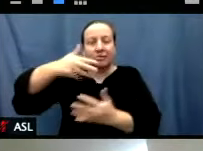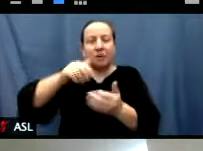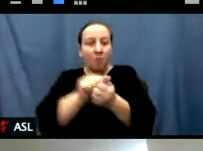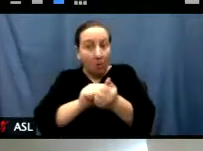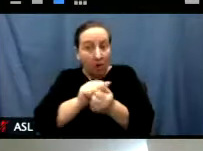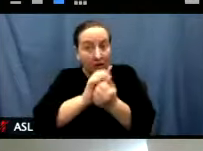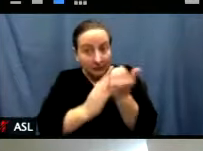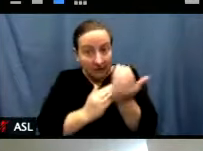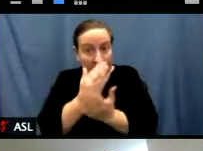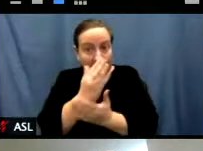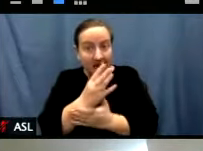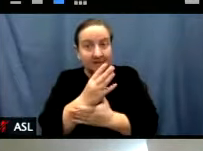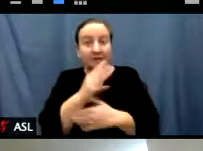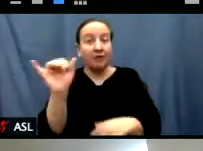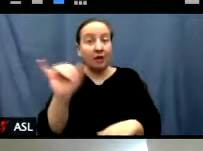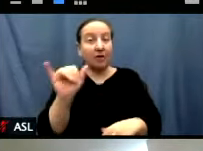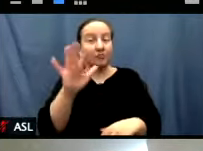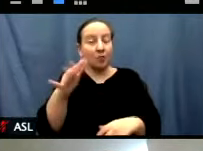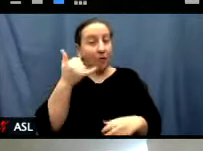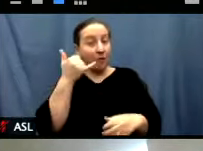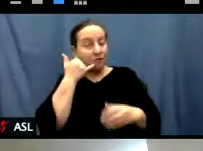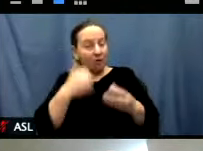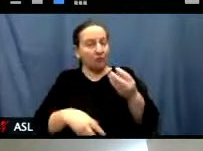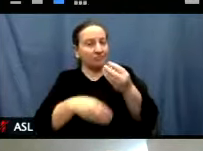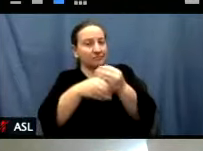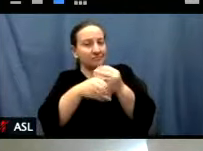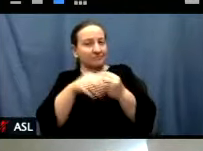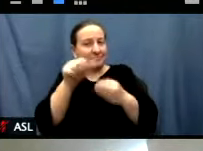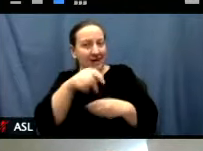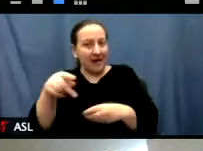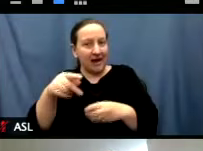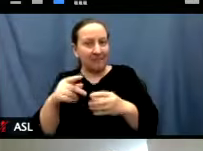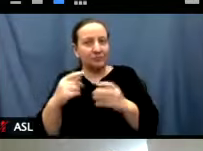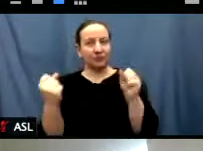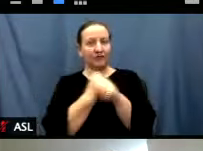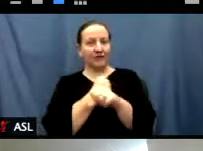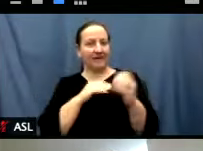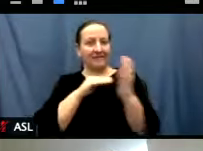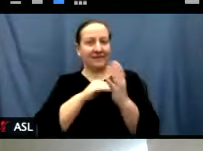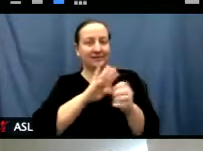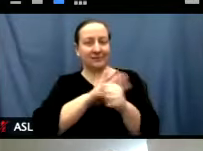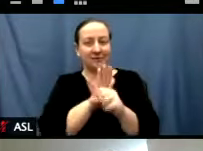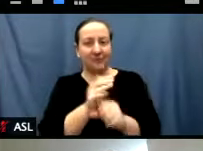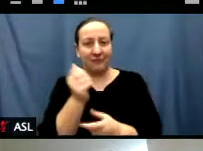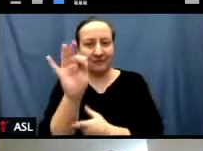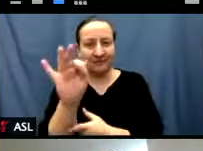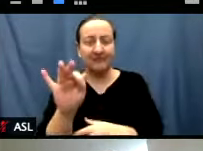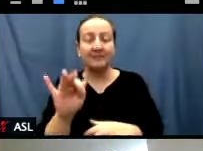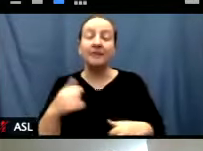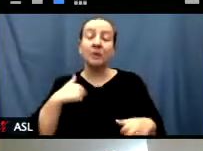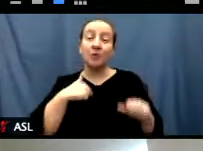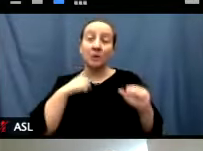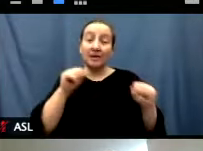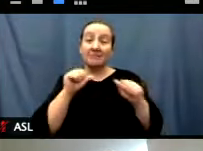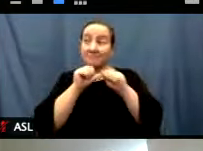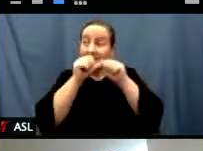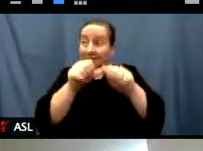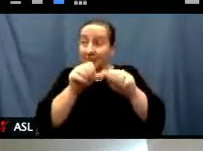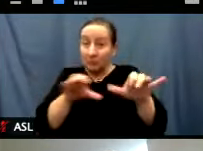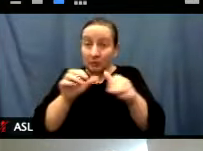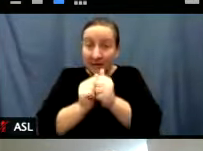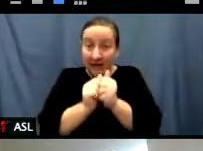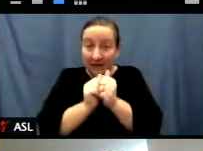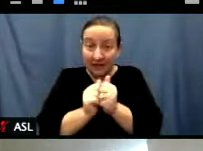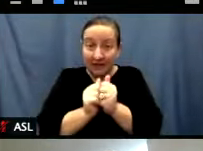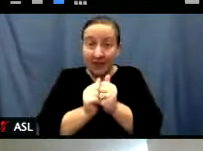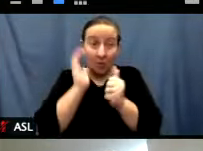lastly, add your phone to the fight against COVID. We can continue to do this together, and we will only get out of this